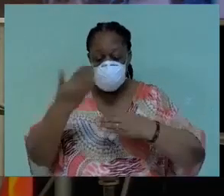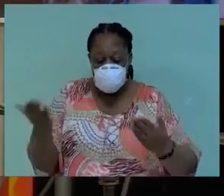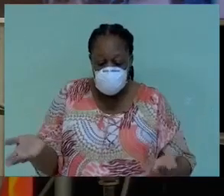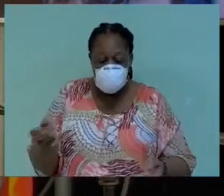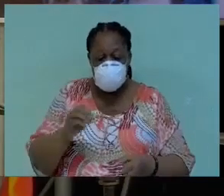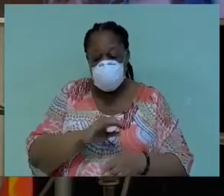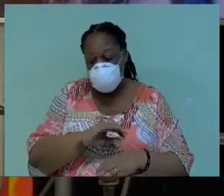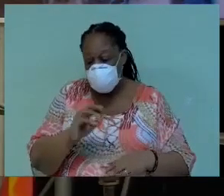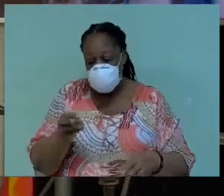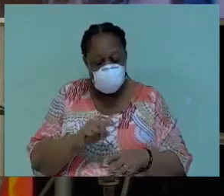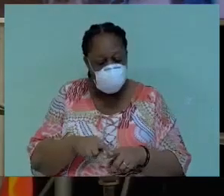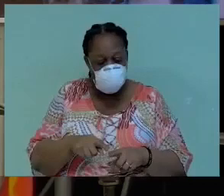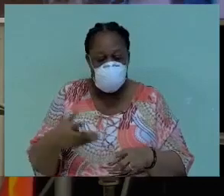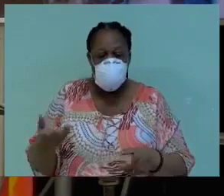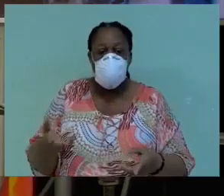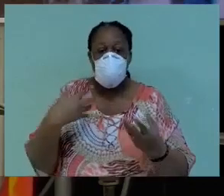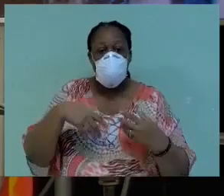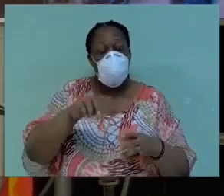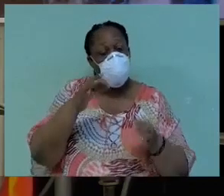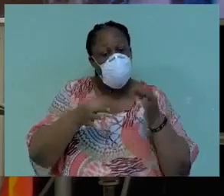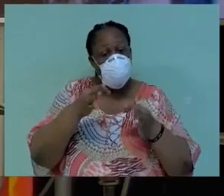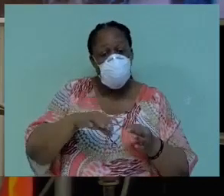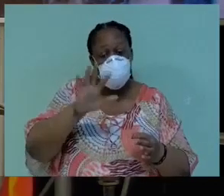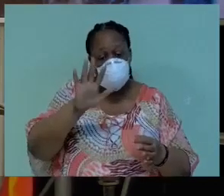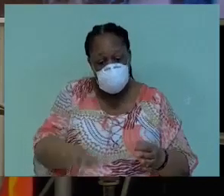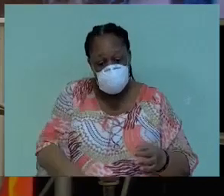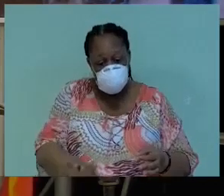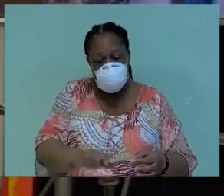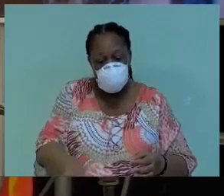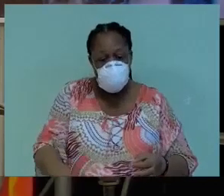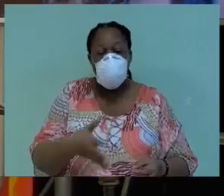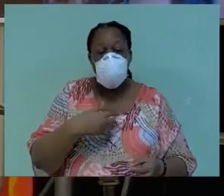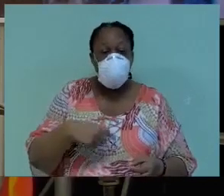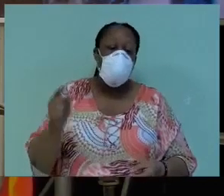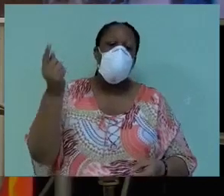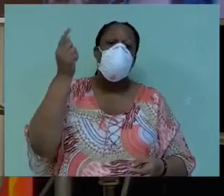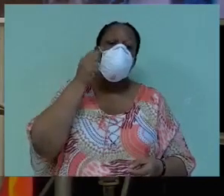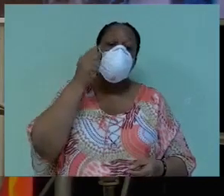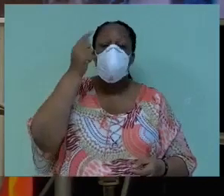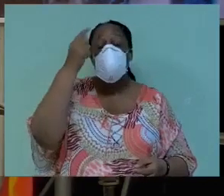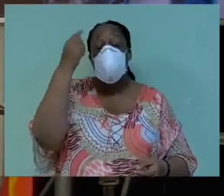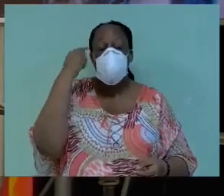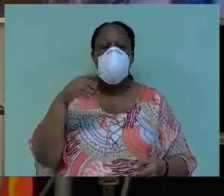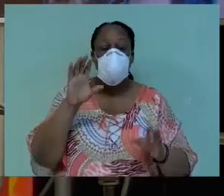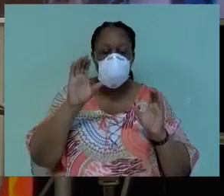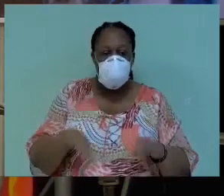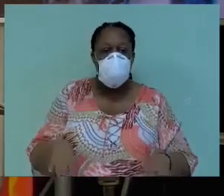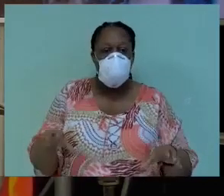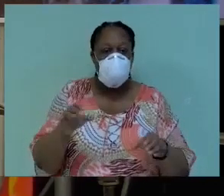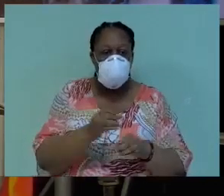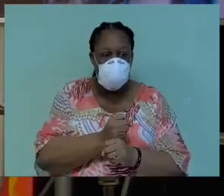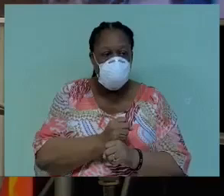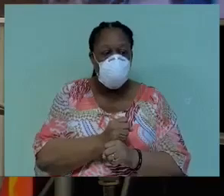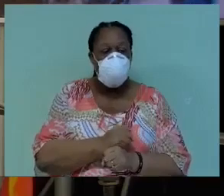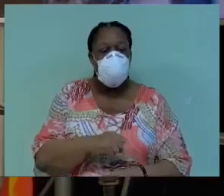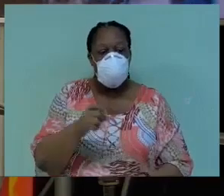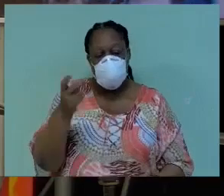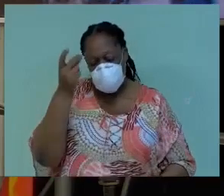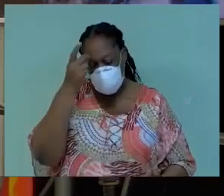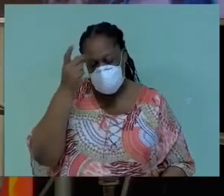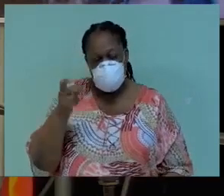these surfaces and you put your hand in your face or in your eyes, then you can become infected. And that's why